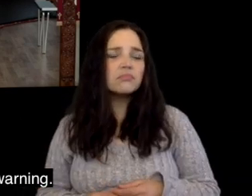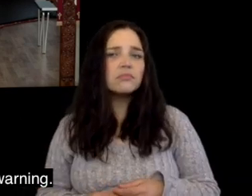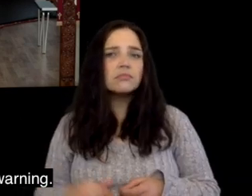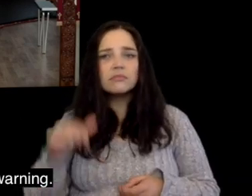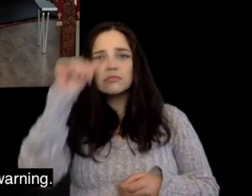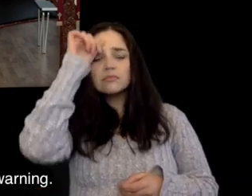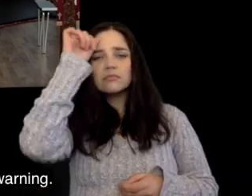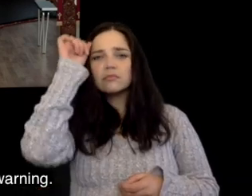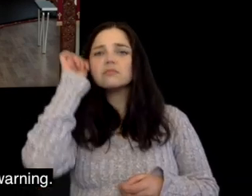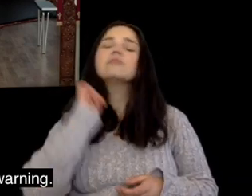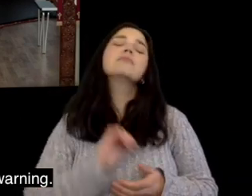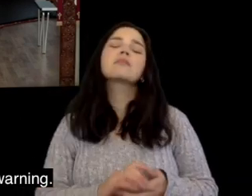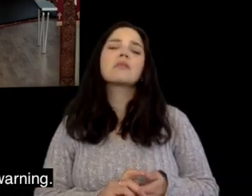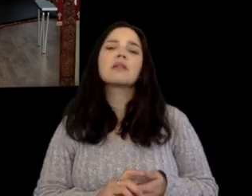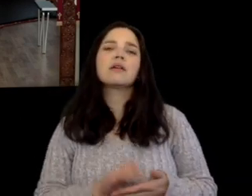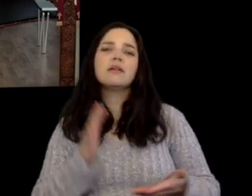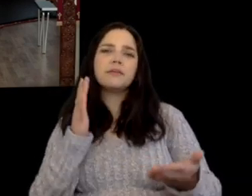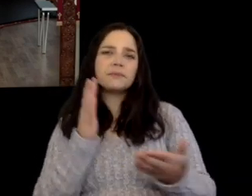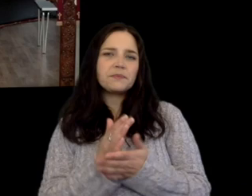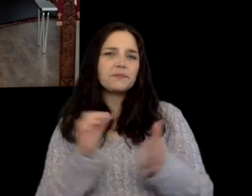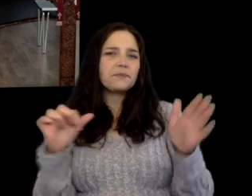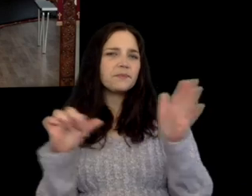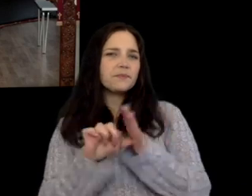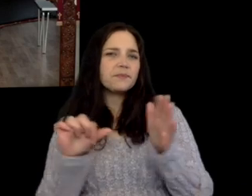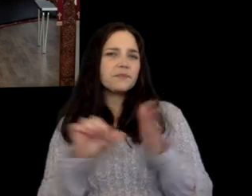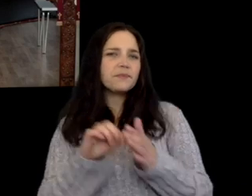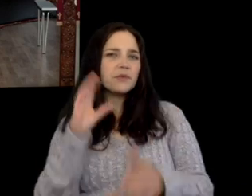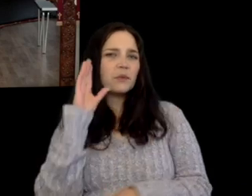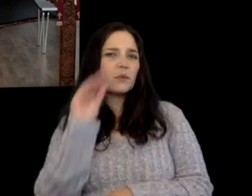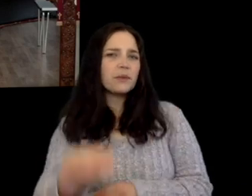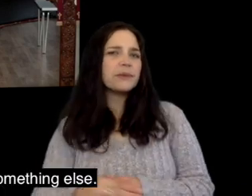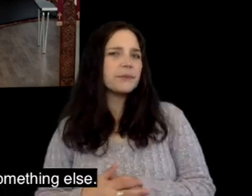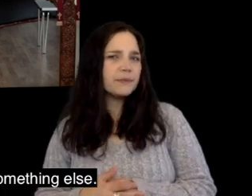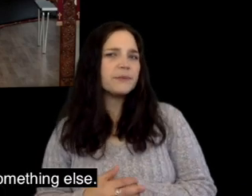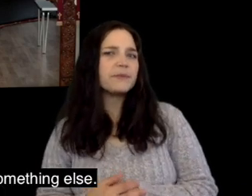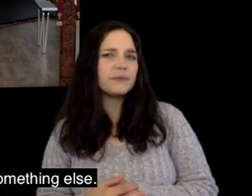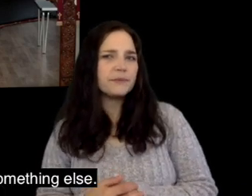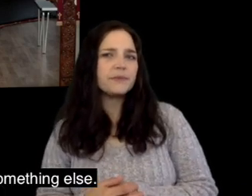It's a really, really hard warning.